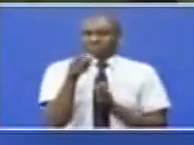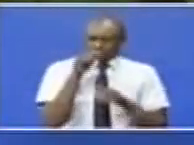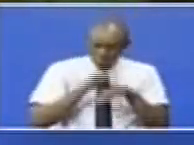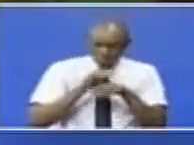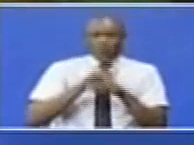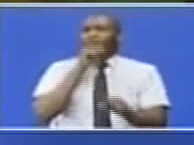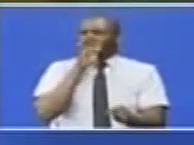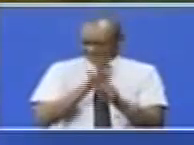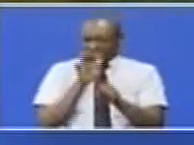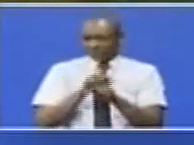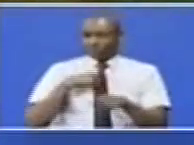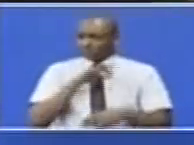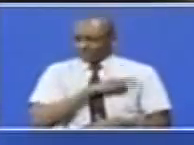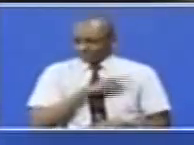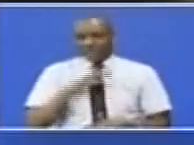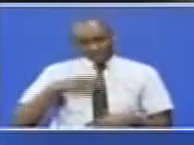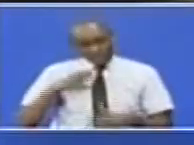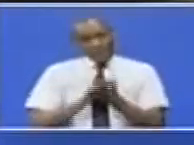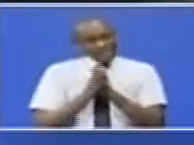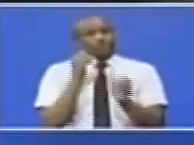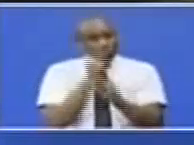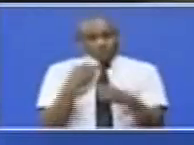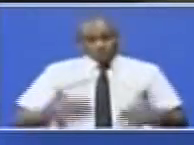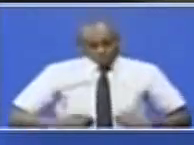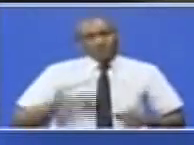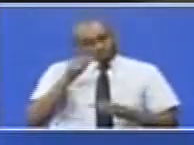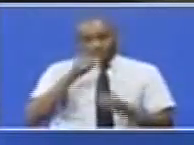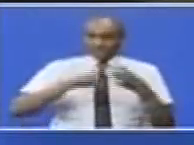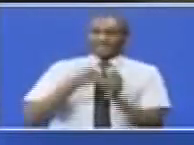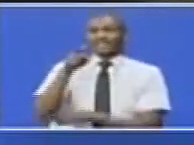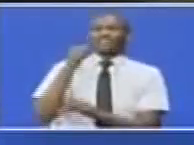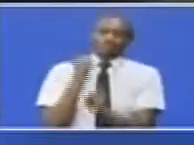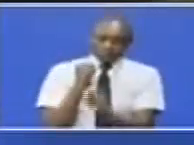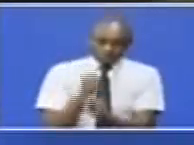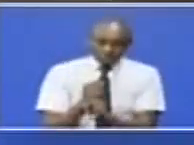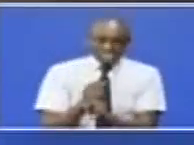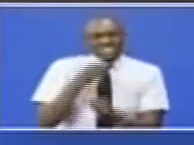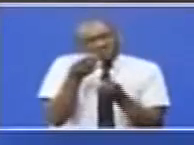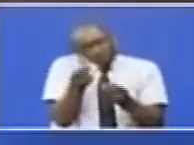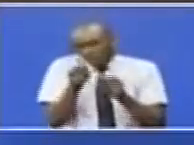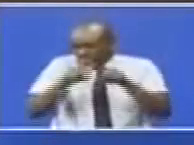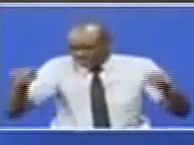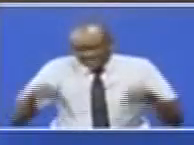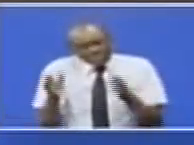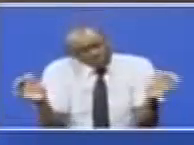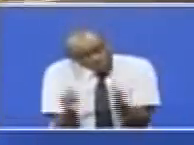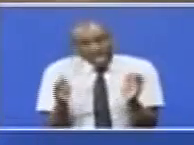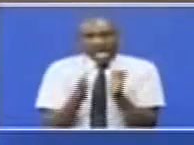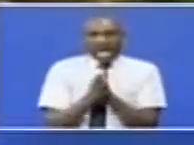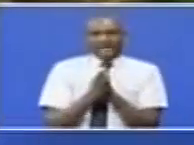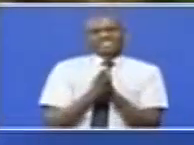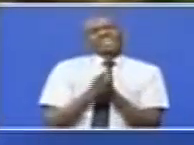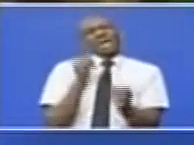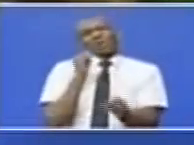promising venture, especially to the unemployed youth. It has low startup cost, need very little space, and minimal